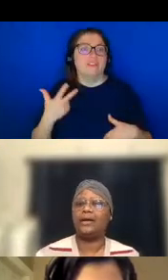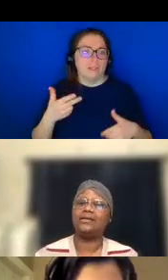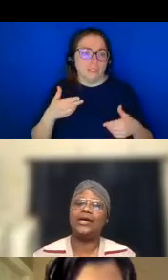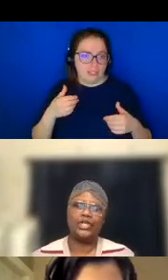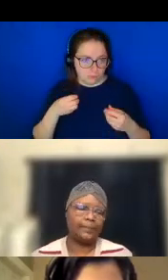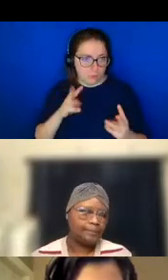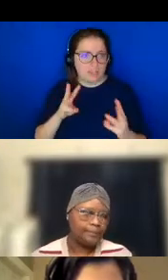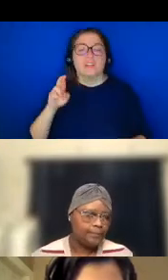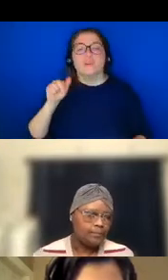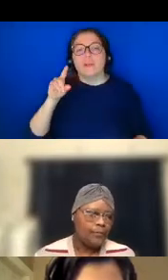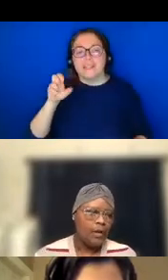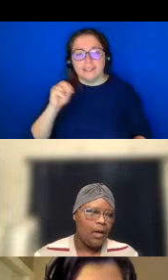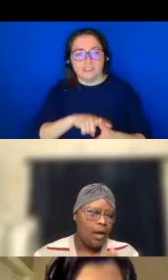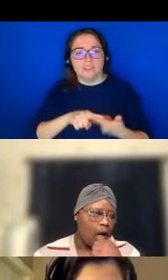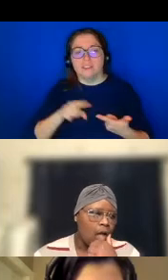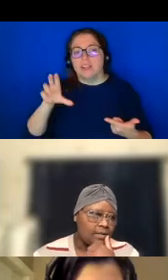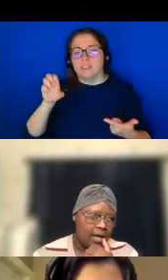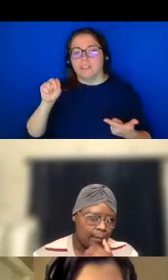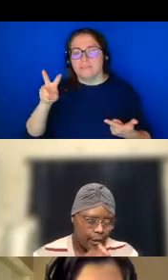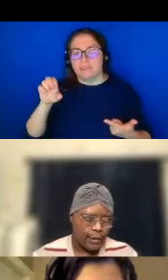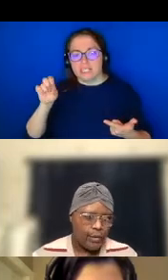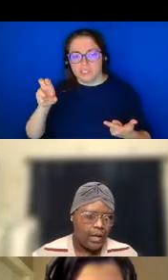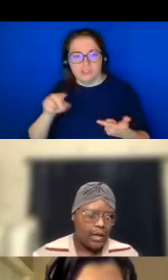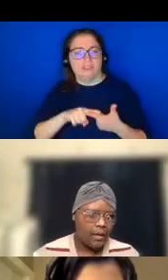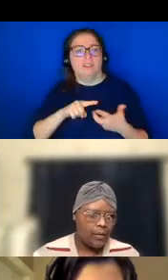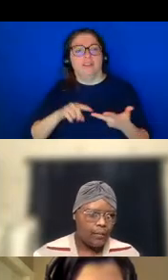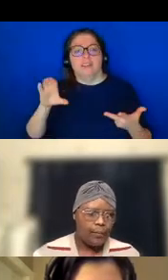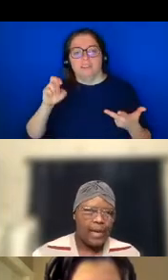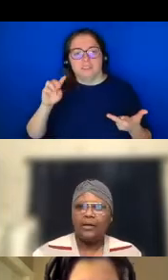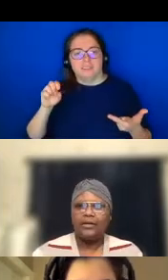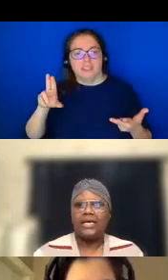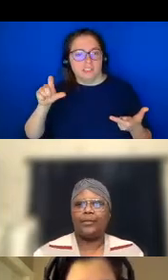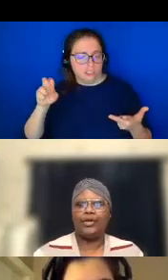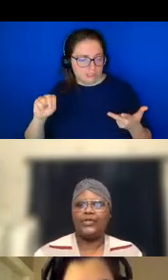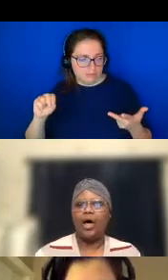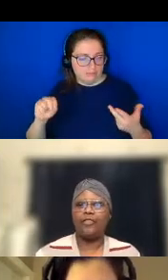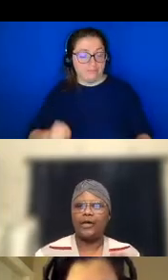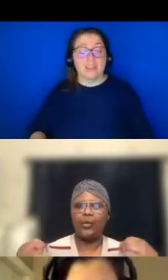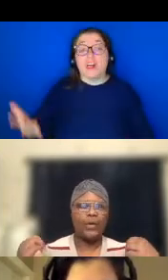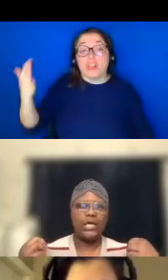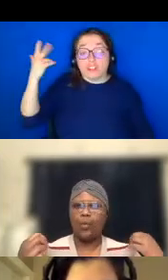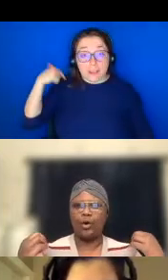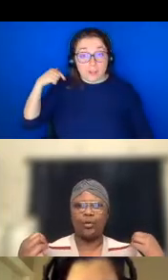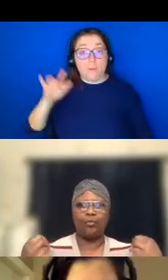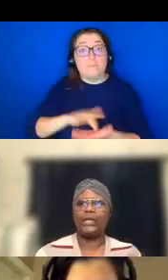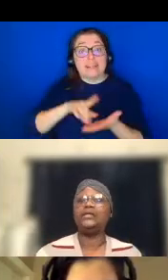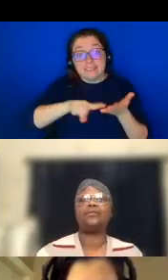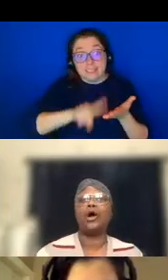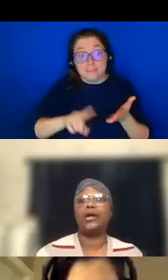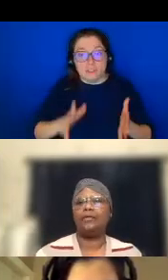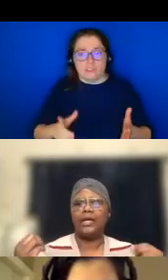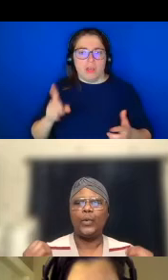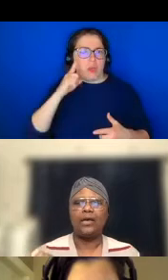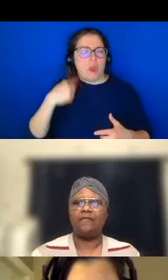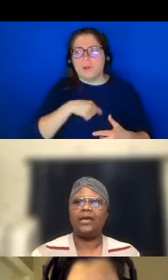it by conduction. A long time ago, medical examiners thought that we were really smart